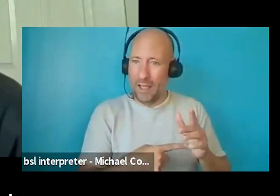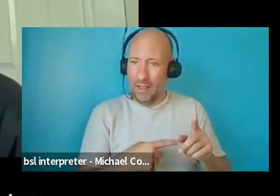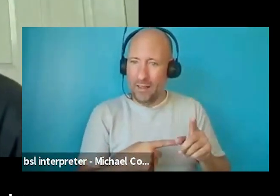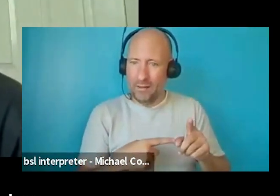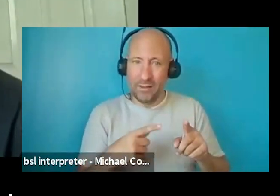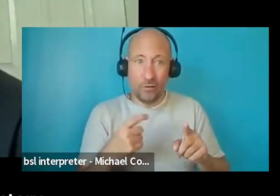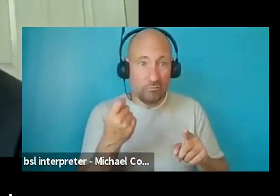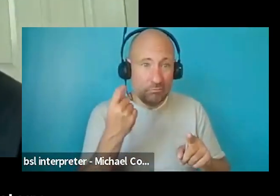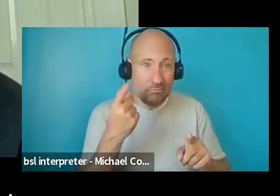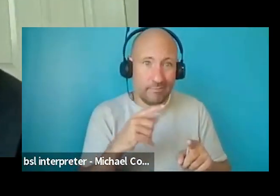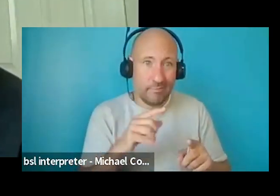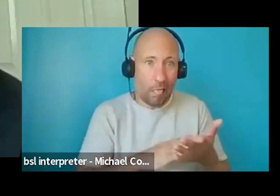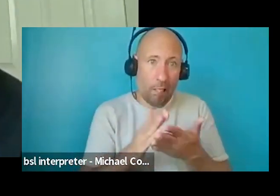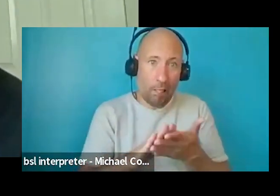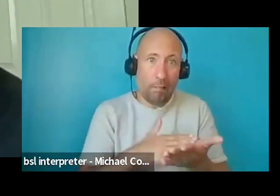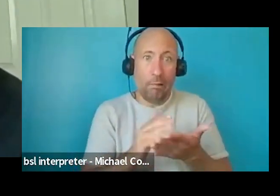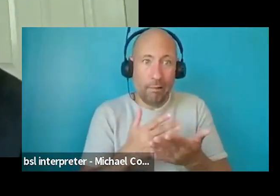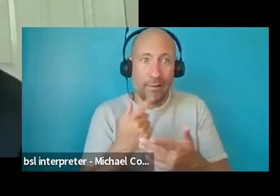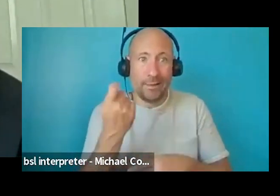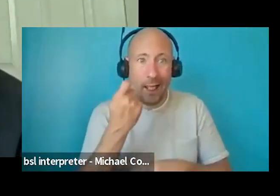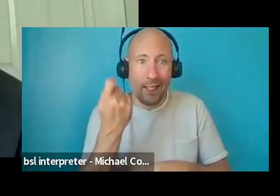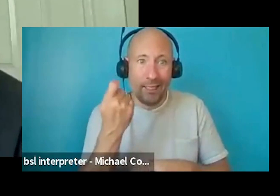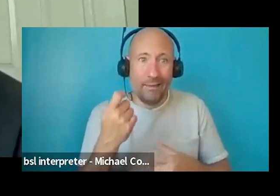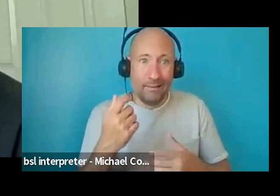Sabrina and Alison?